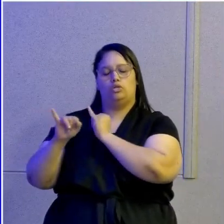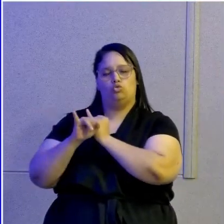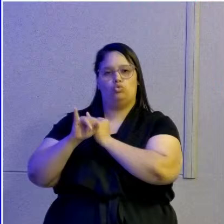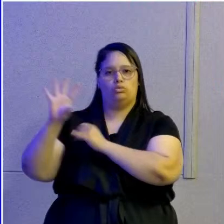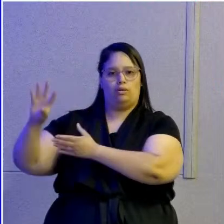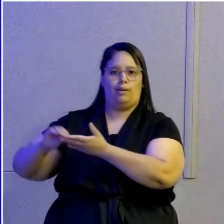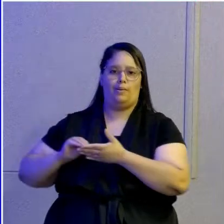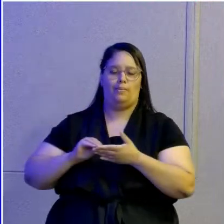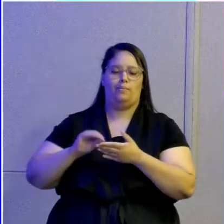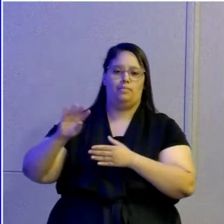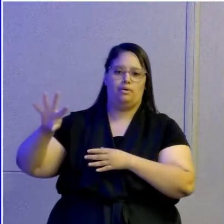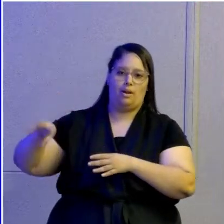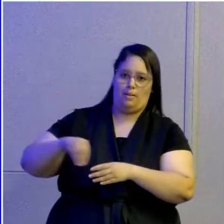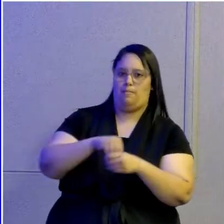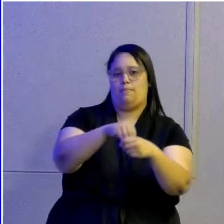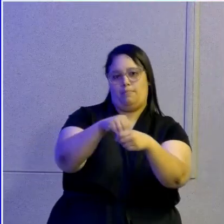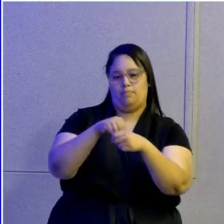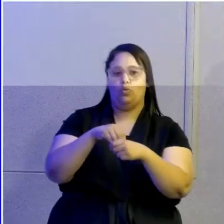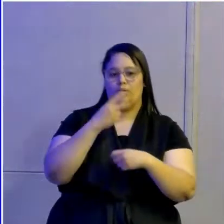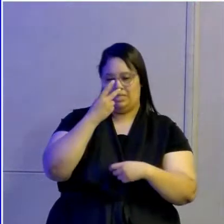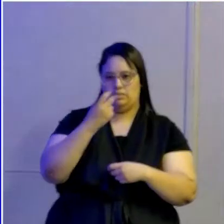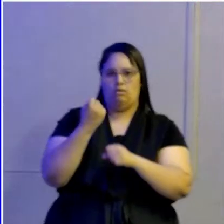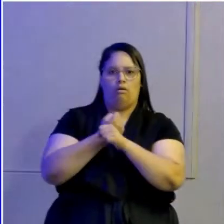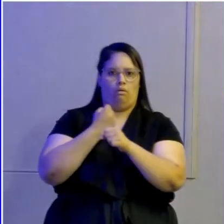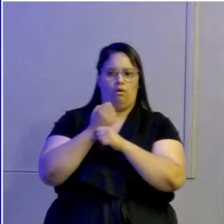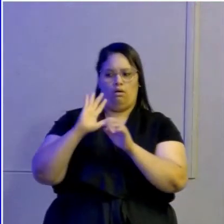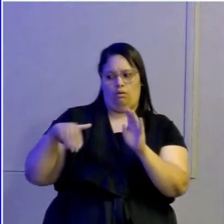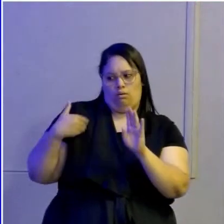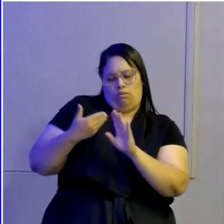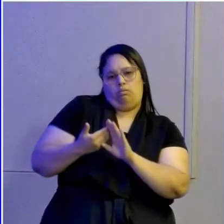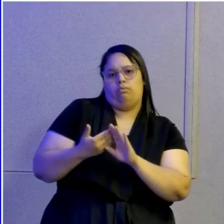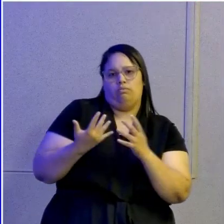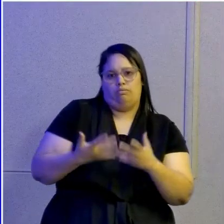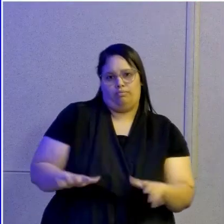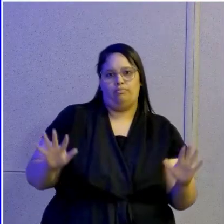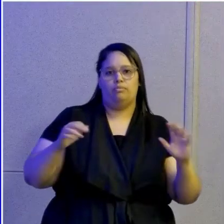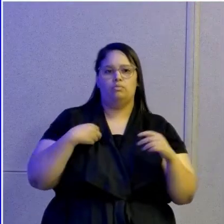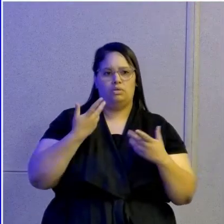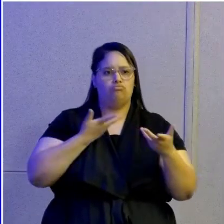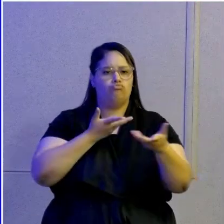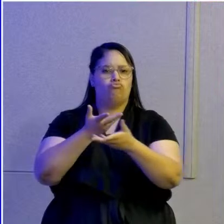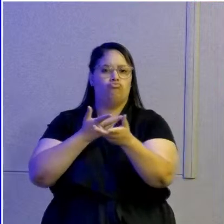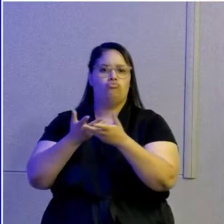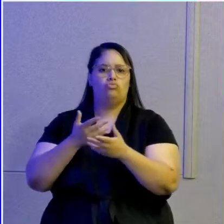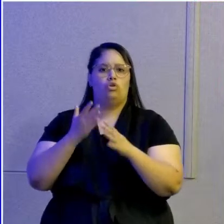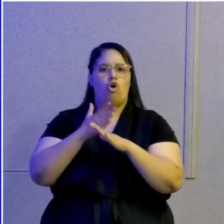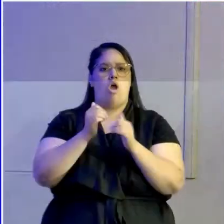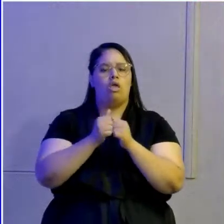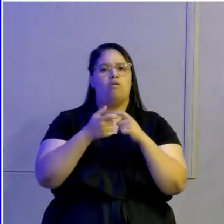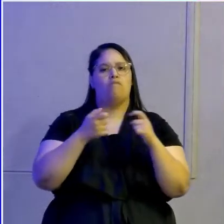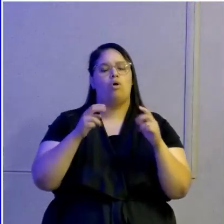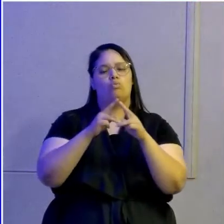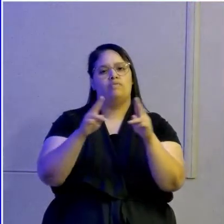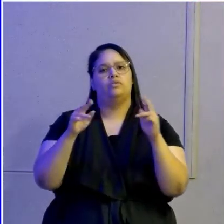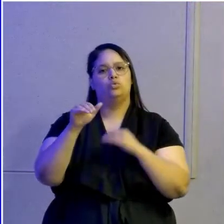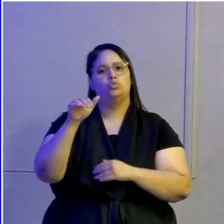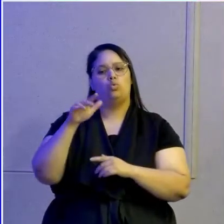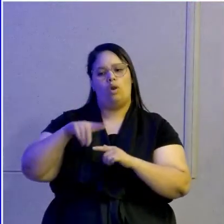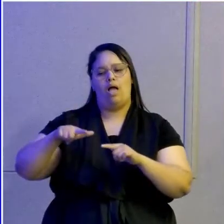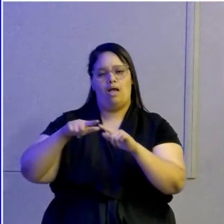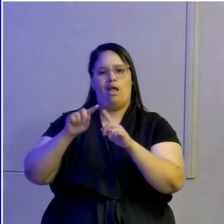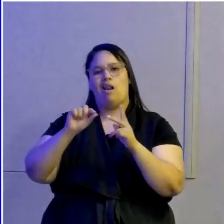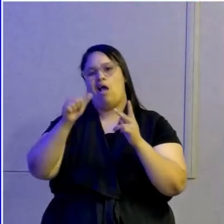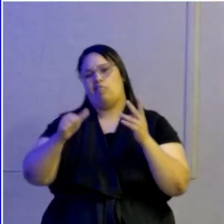see a concerted effort there. We can see, and I had a long chat to my colleagues from University of Zululand, as well as the other